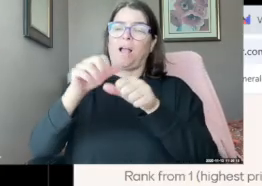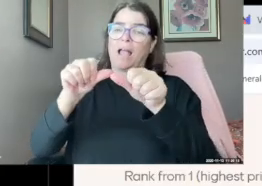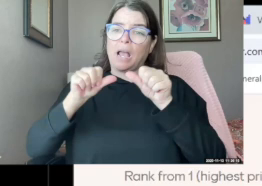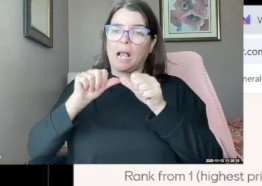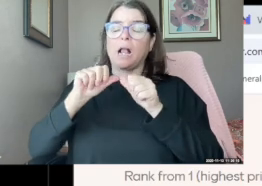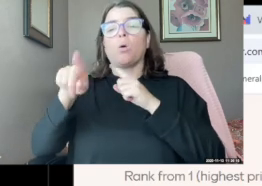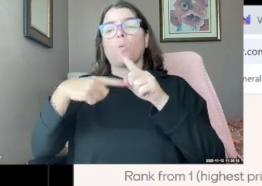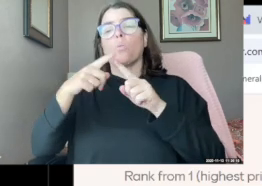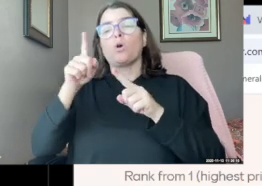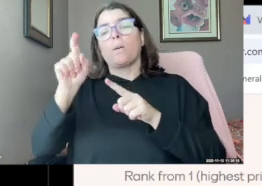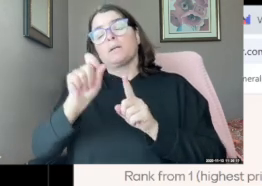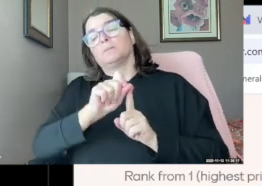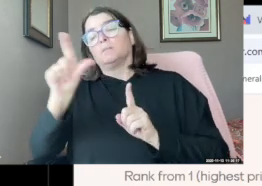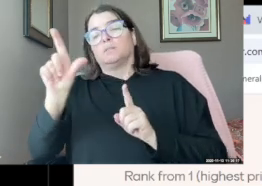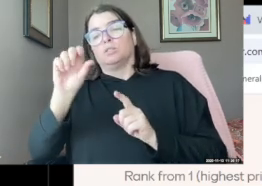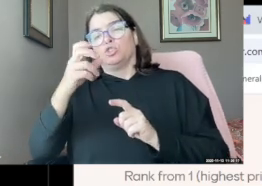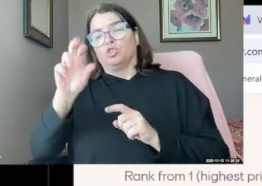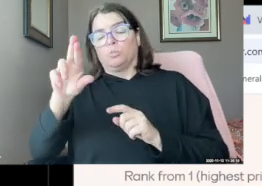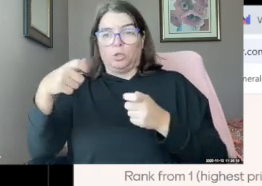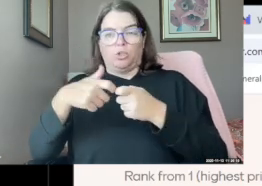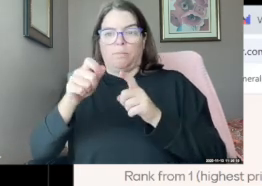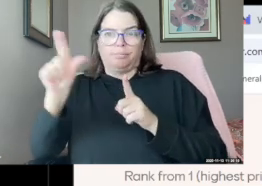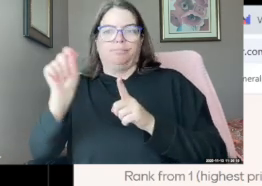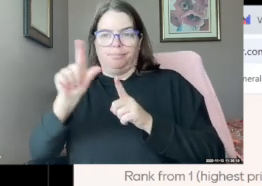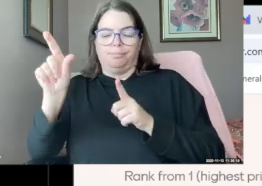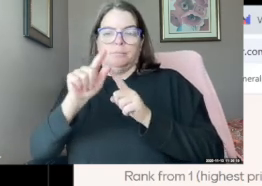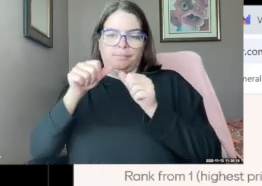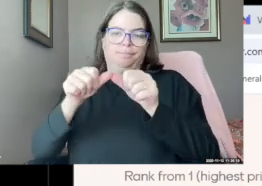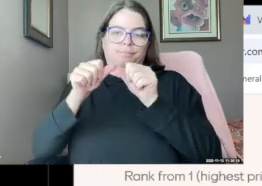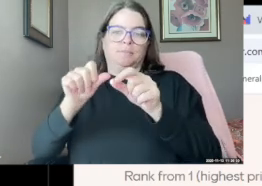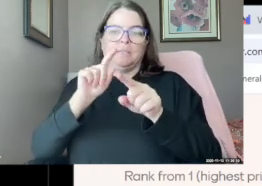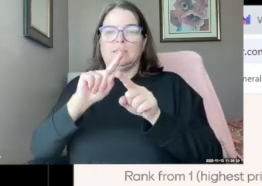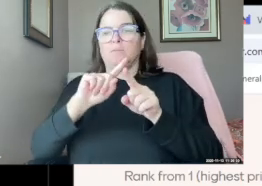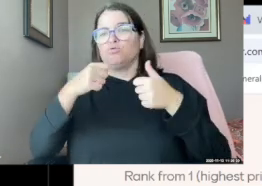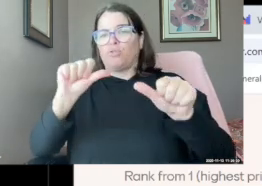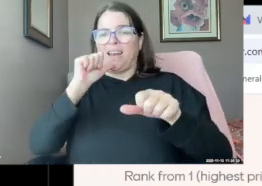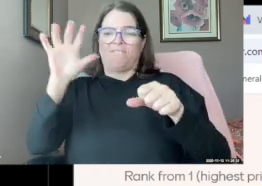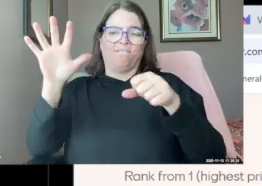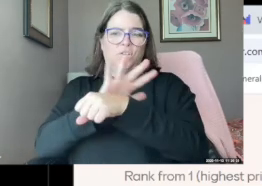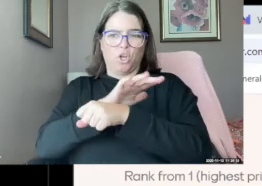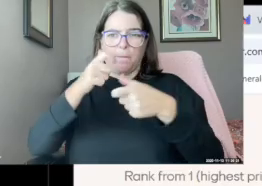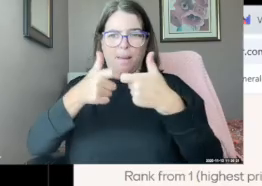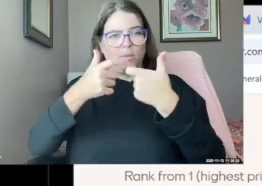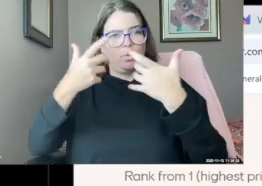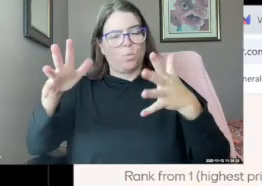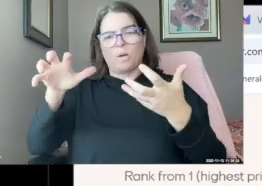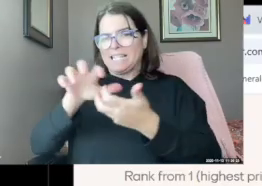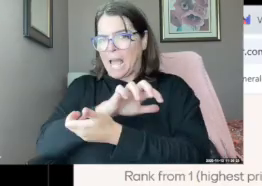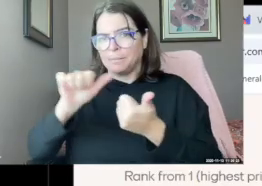50 cents per kilowatt hour in our local areas. And when you're having to supercharge